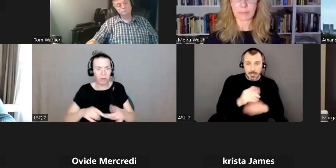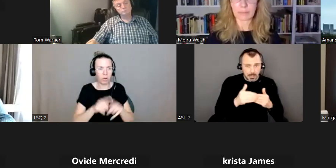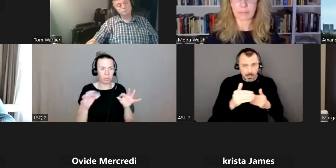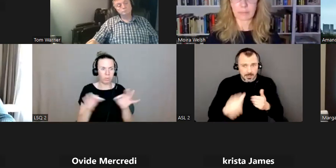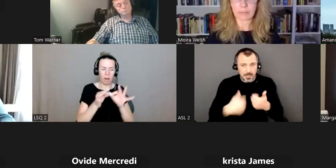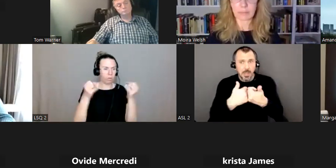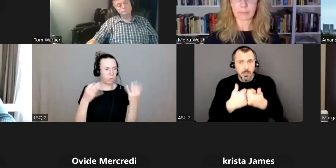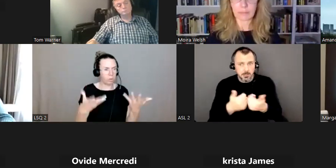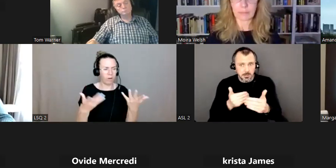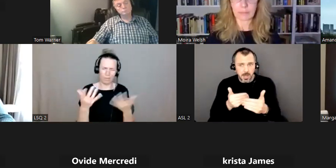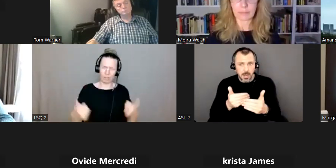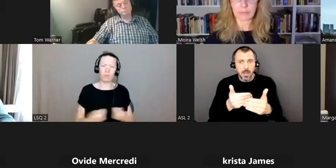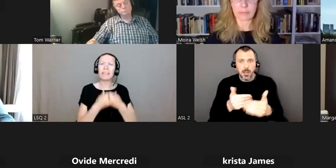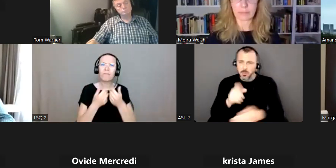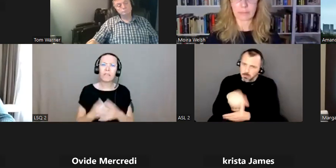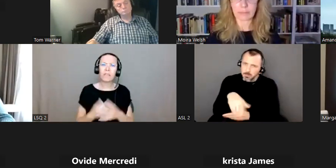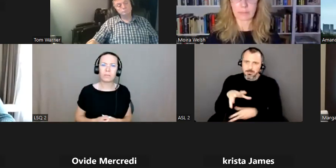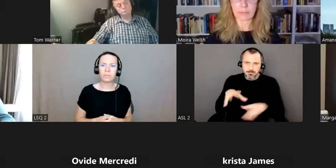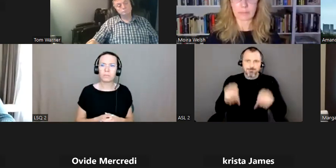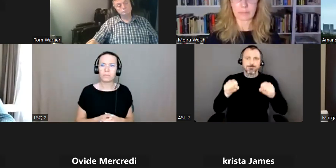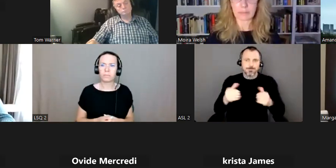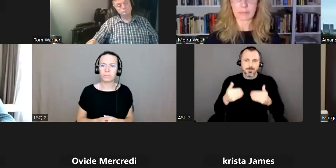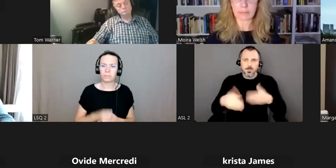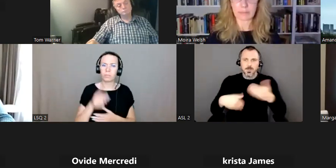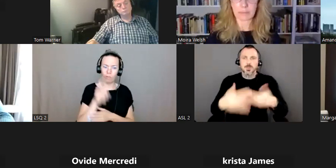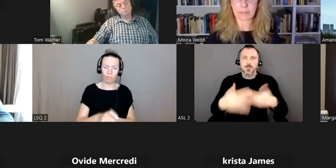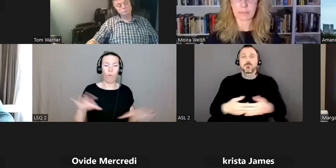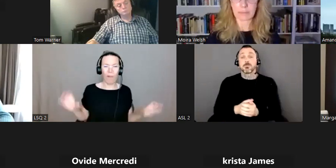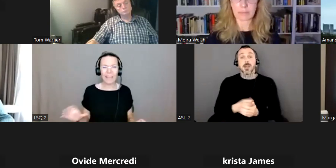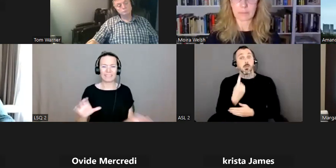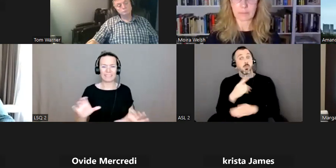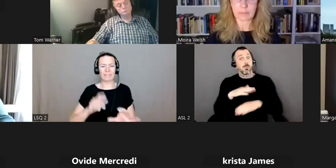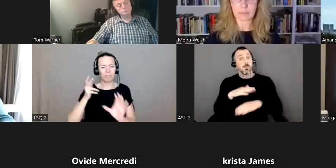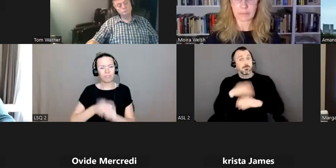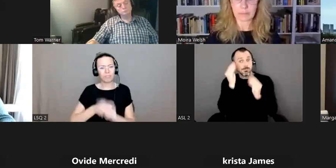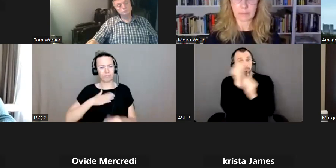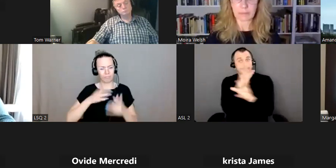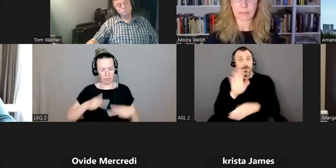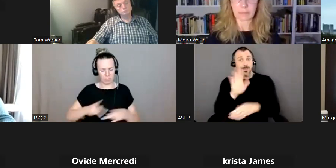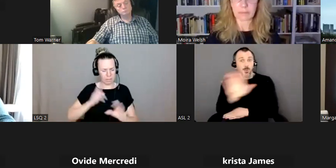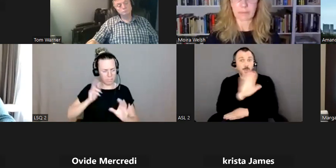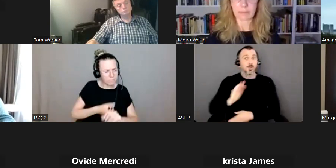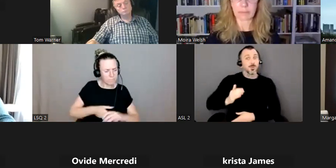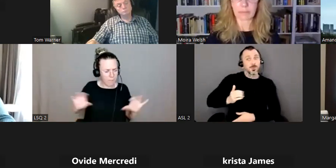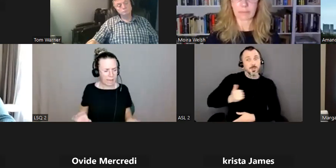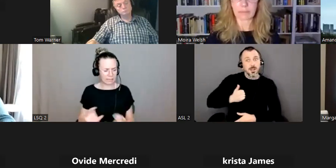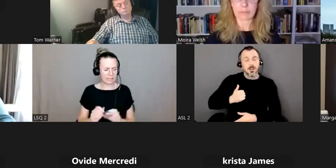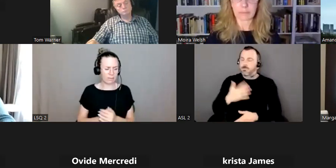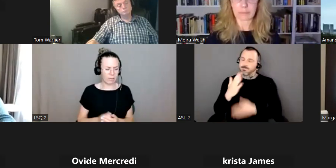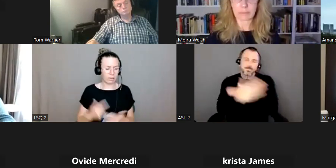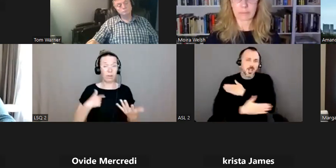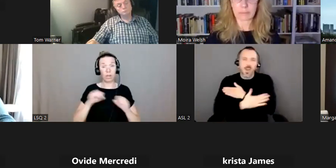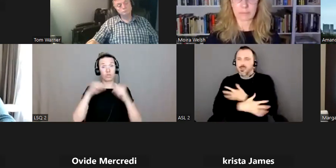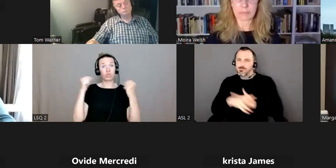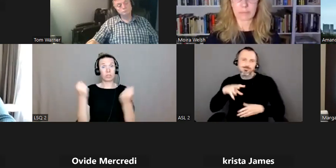to get active in their own country, for starters. And for those of us in wealthier societies to do whatever we can to assist